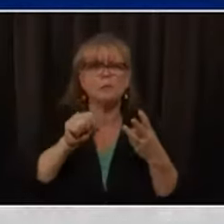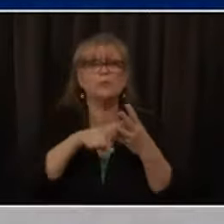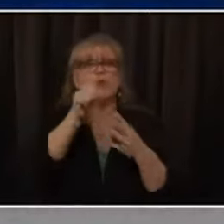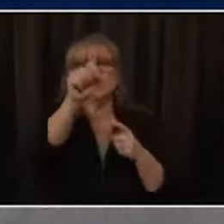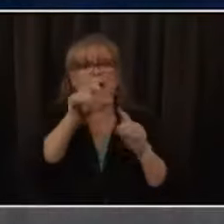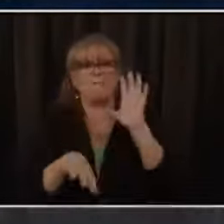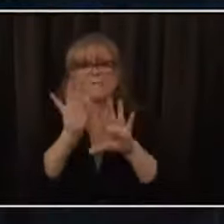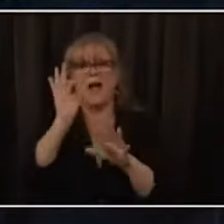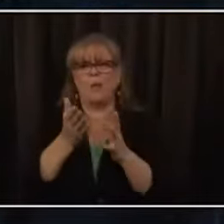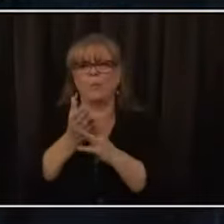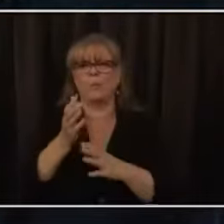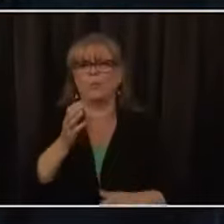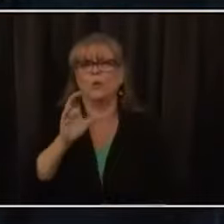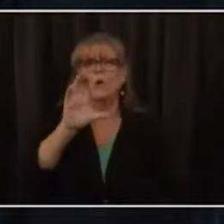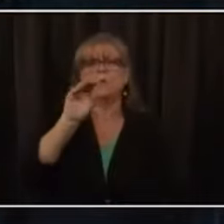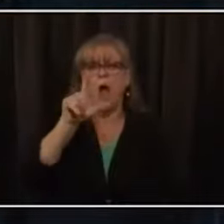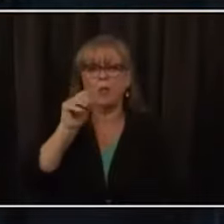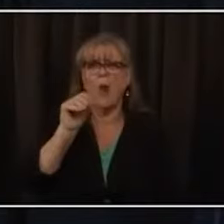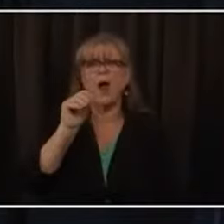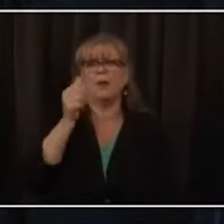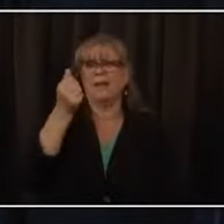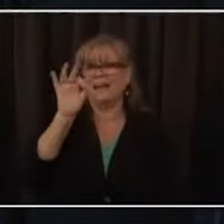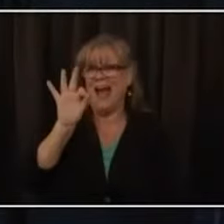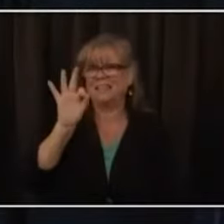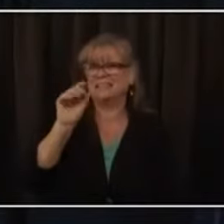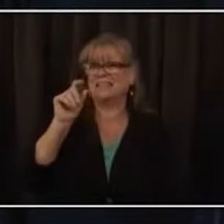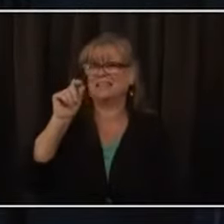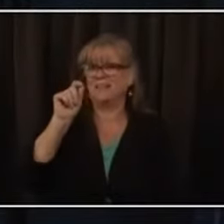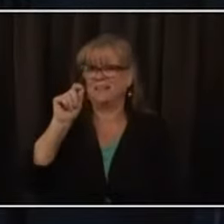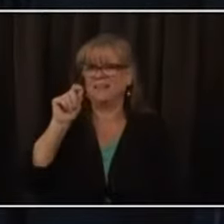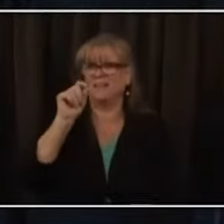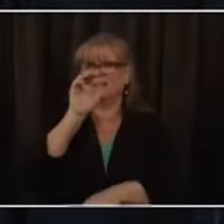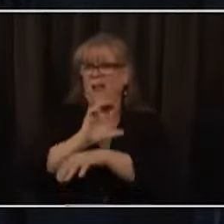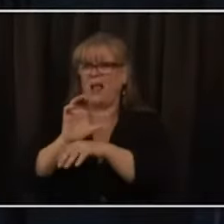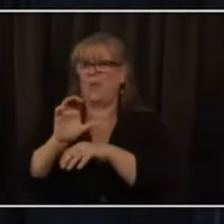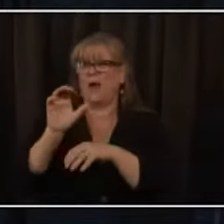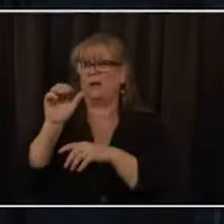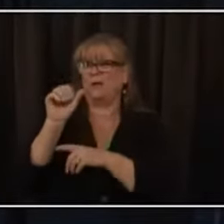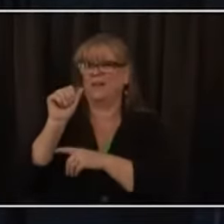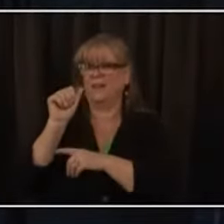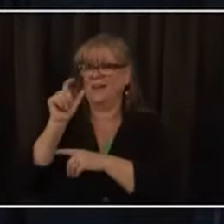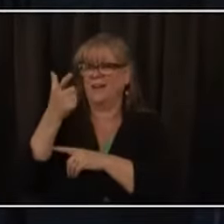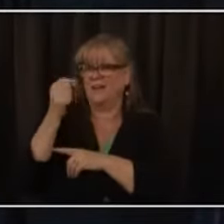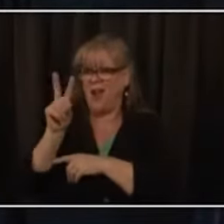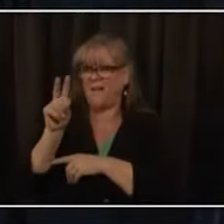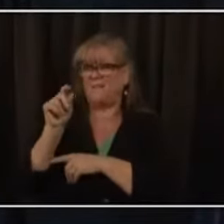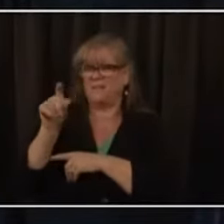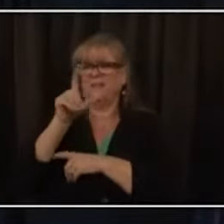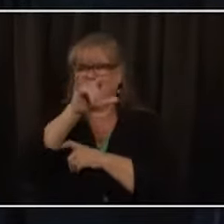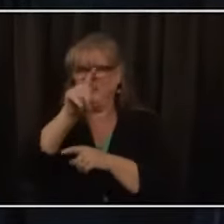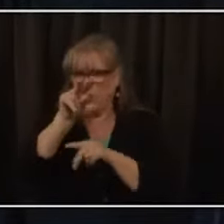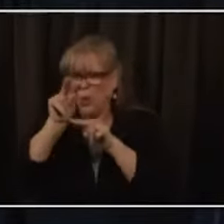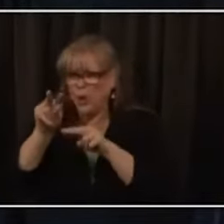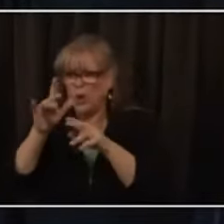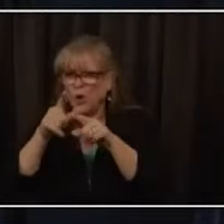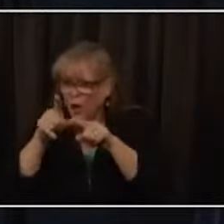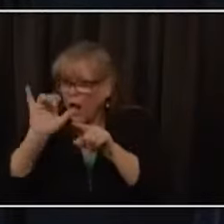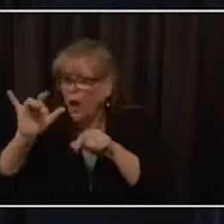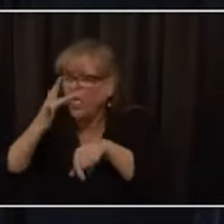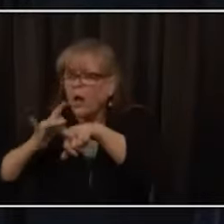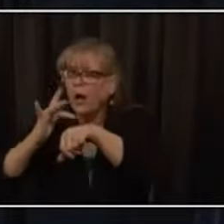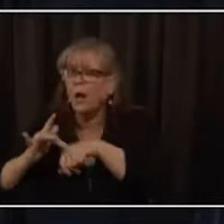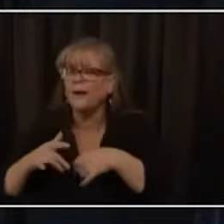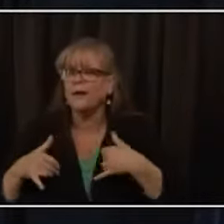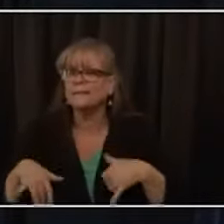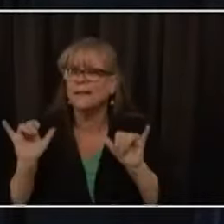were many slots available last time I checked. And we also have the efforts to reach out with community organizations